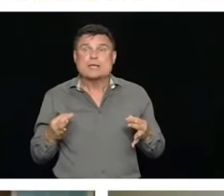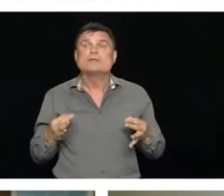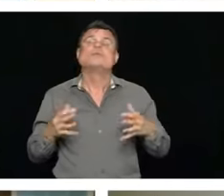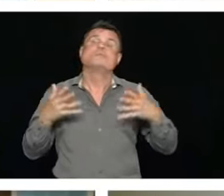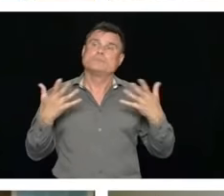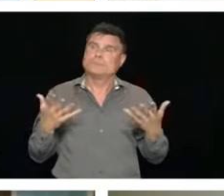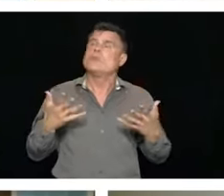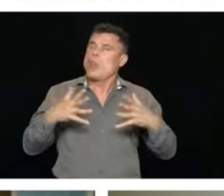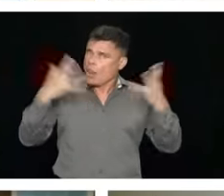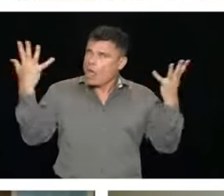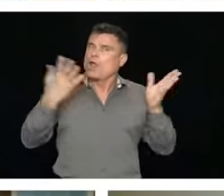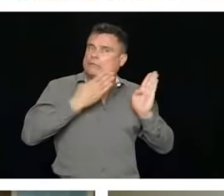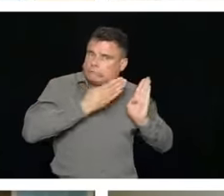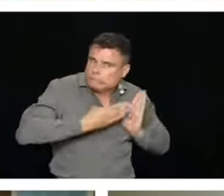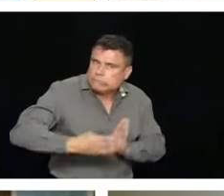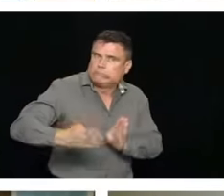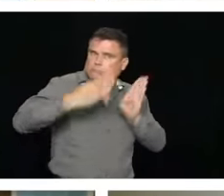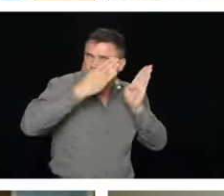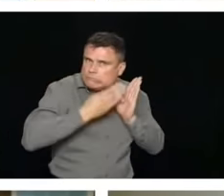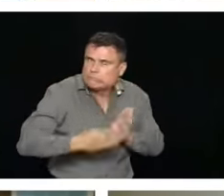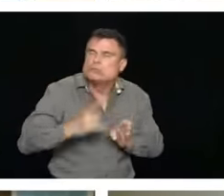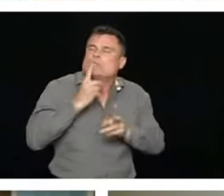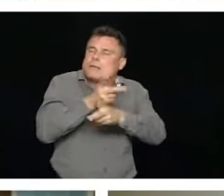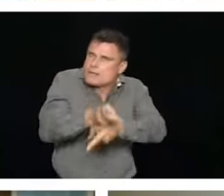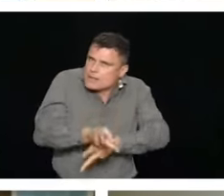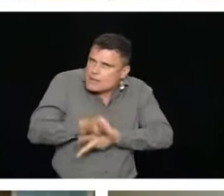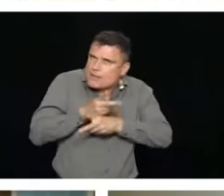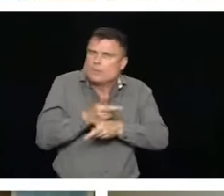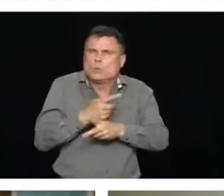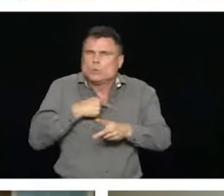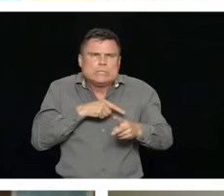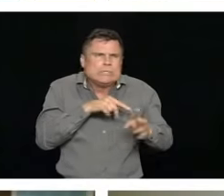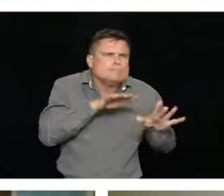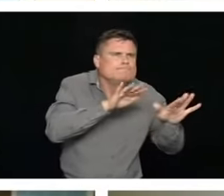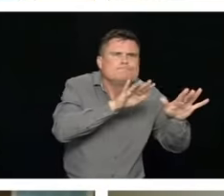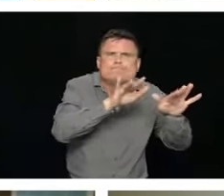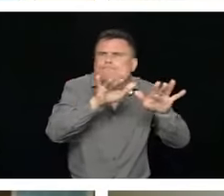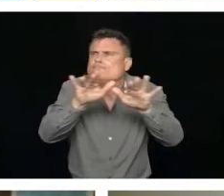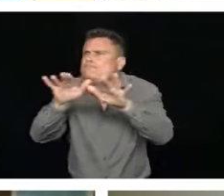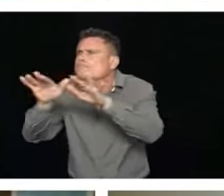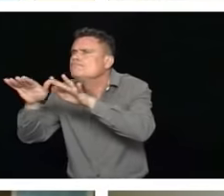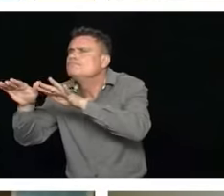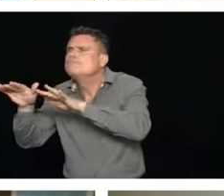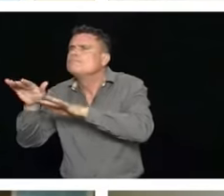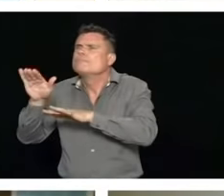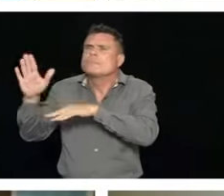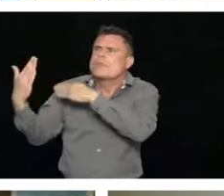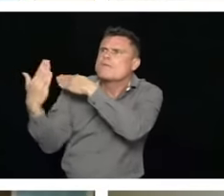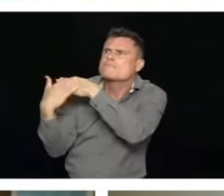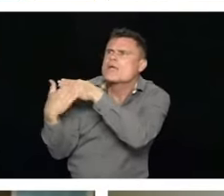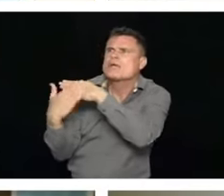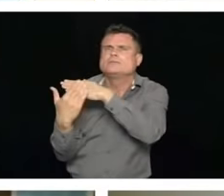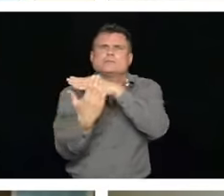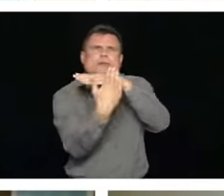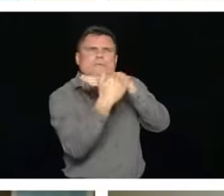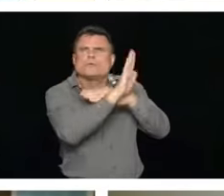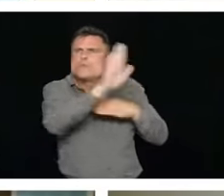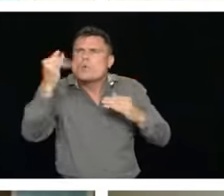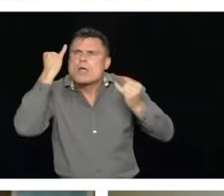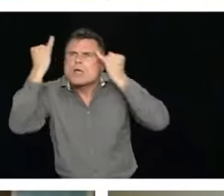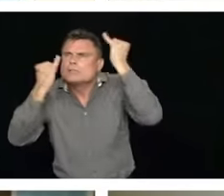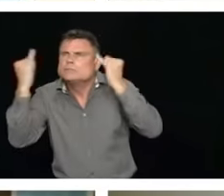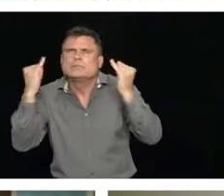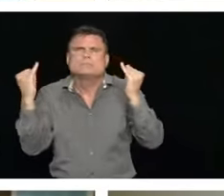system and all features of BC society are performing under the pandemic. We have had a science-based approach on